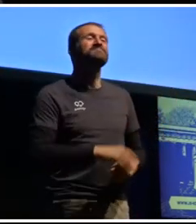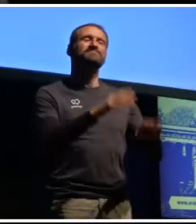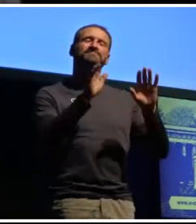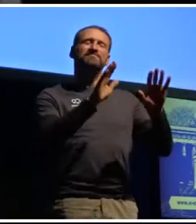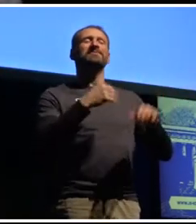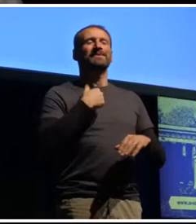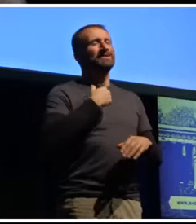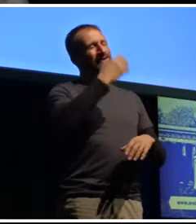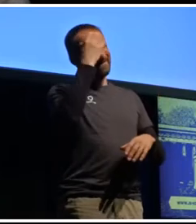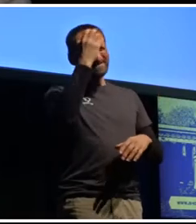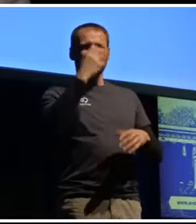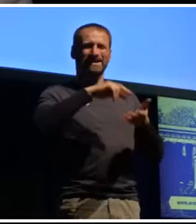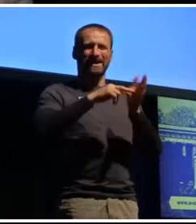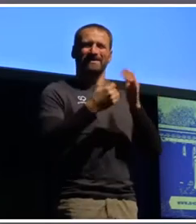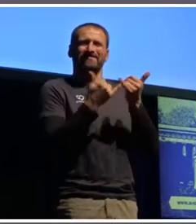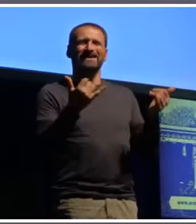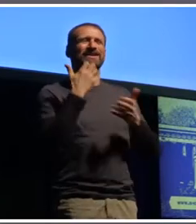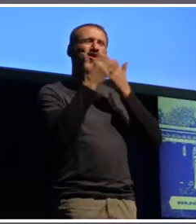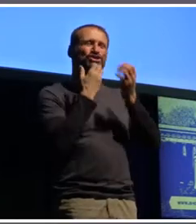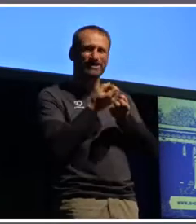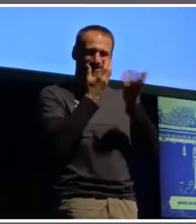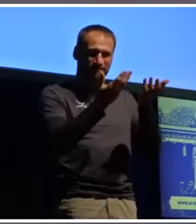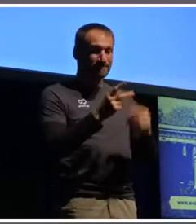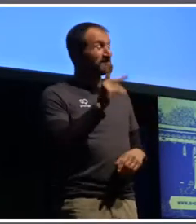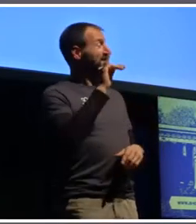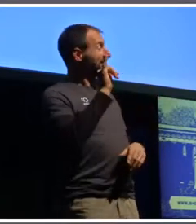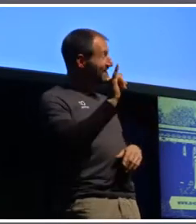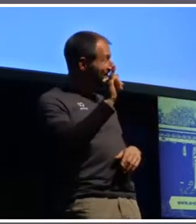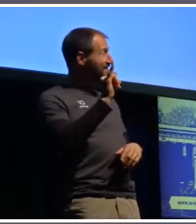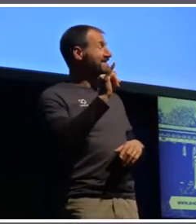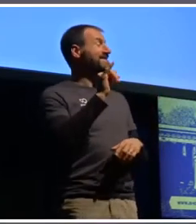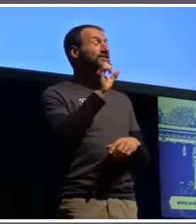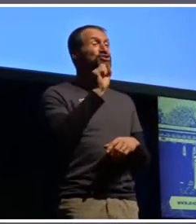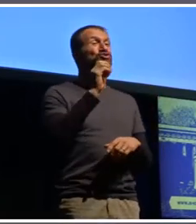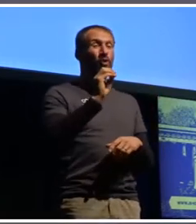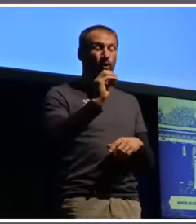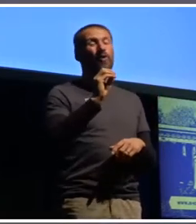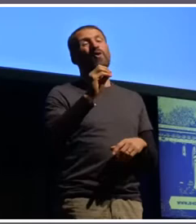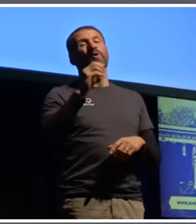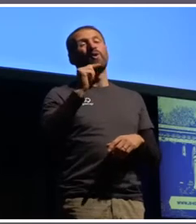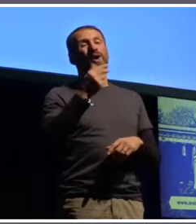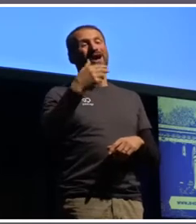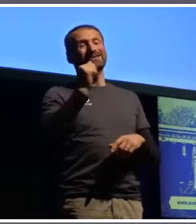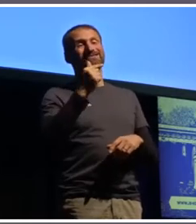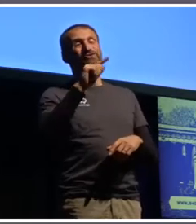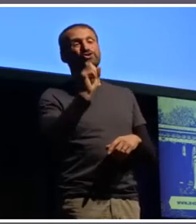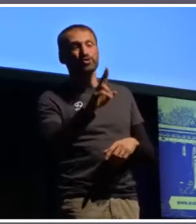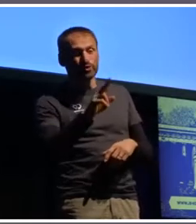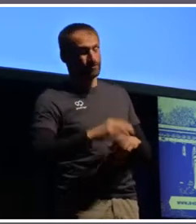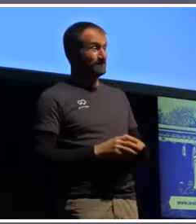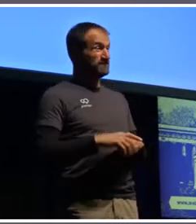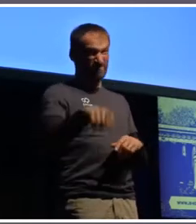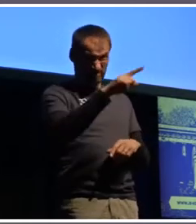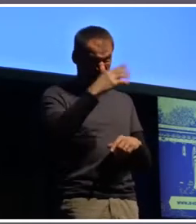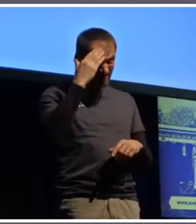favorite technique. It's called Kisho Tenketsu. Does anybody here read Japanese comics? All right, we've